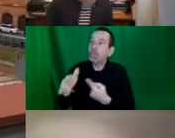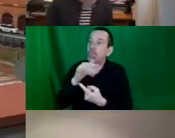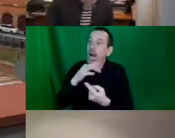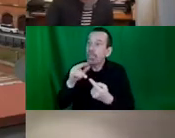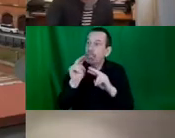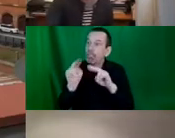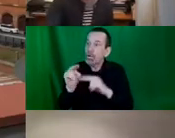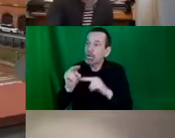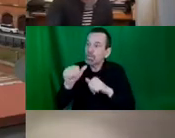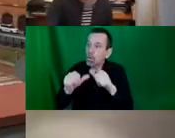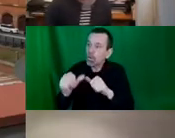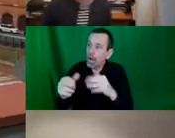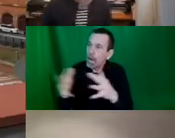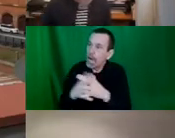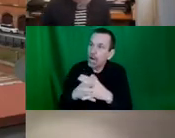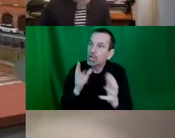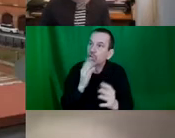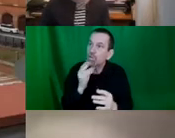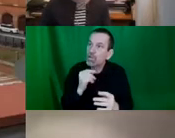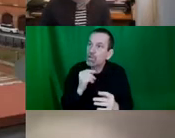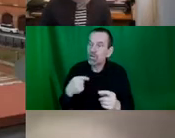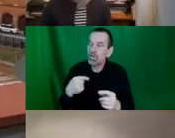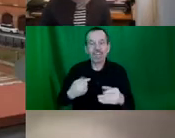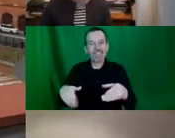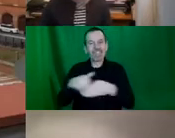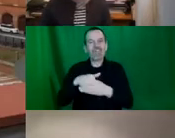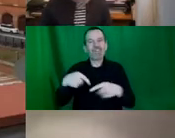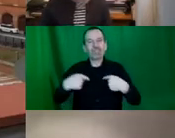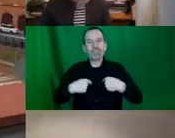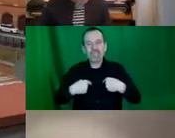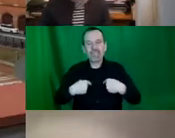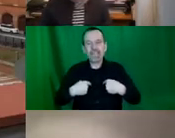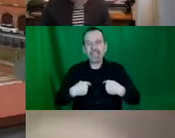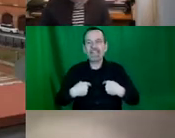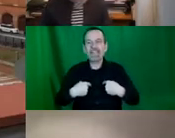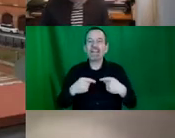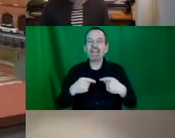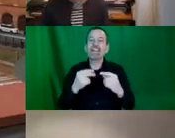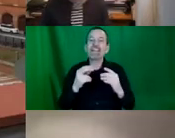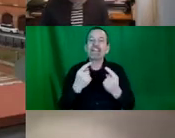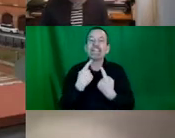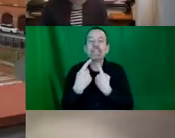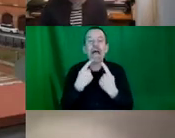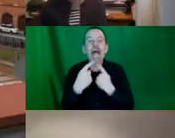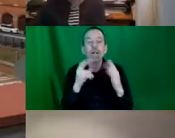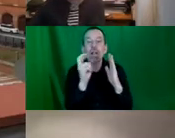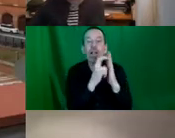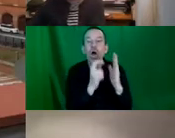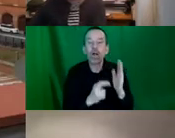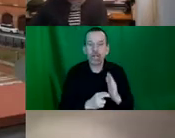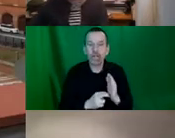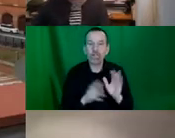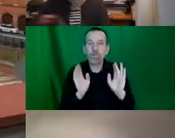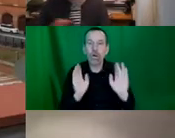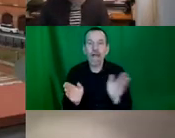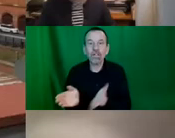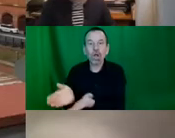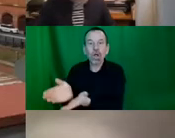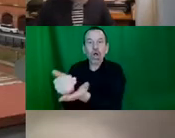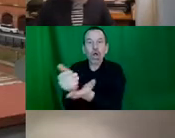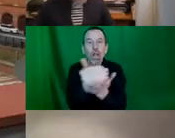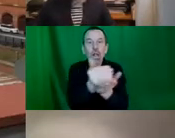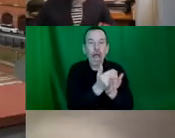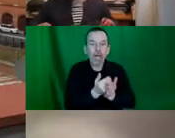then invited me to be involved in the department's annual calibration of data loggers. This involved collecting all the data loggers which monitor the environment of the